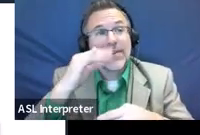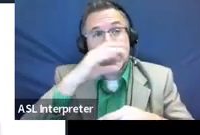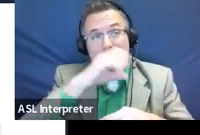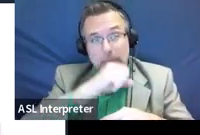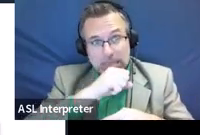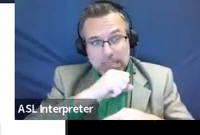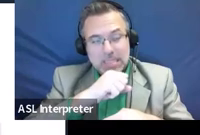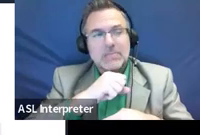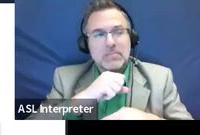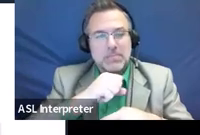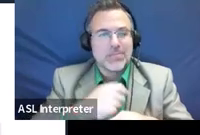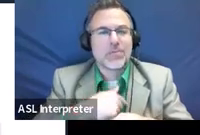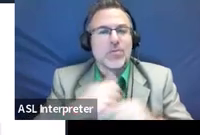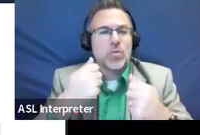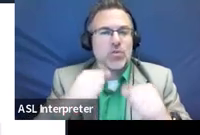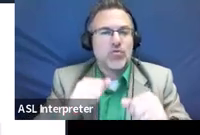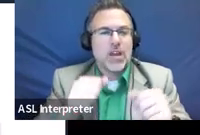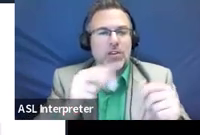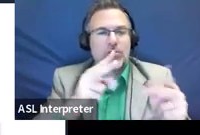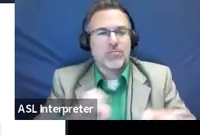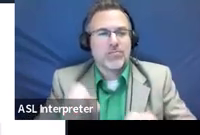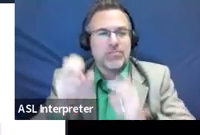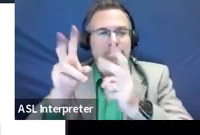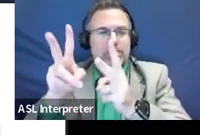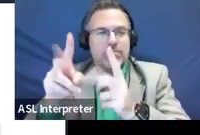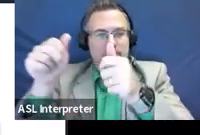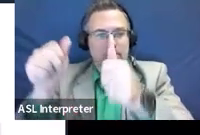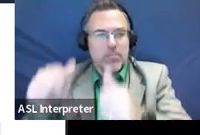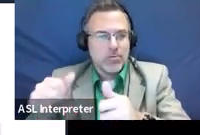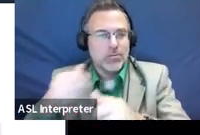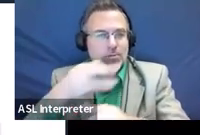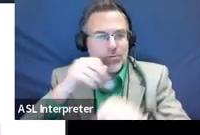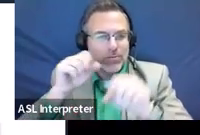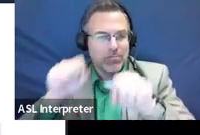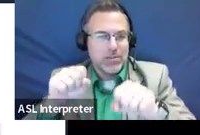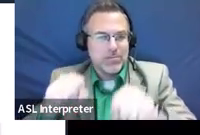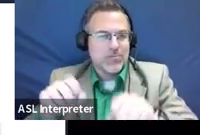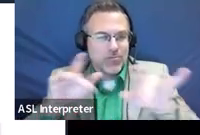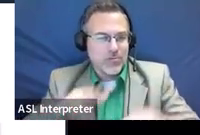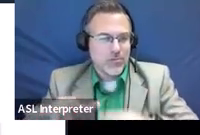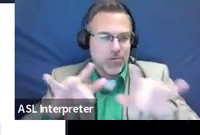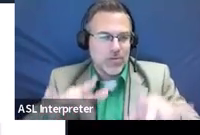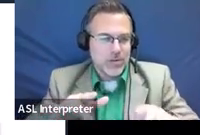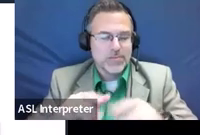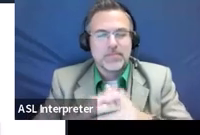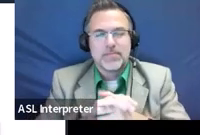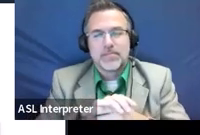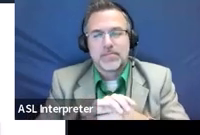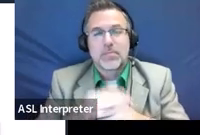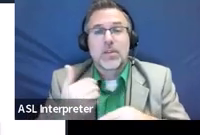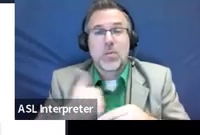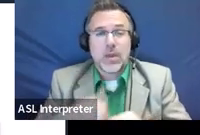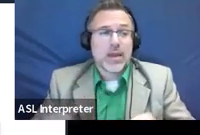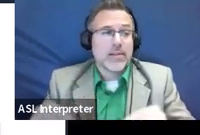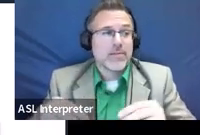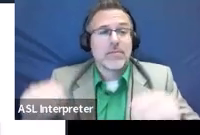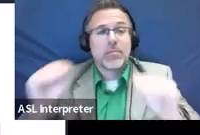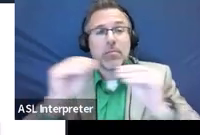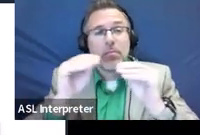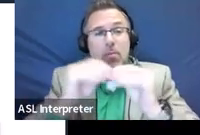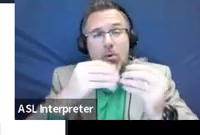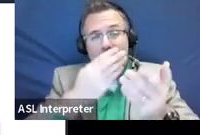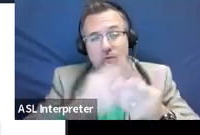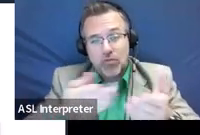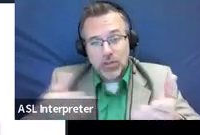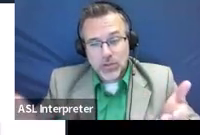try to get it on the website as soon as we can as a recording so you can go back to it. We have more resources, more